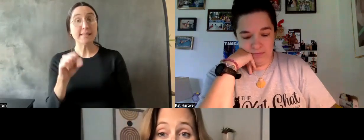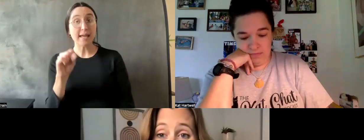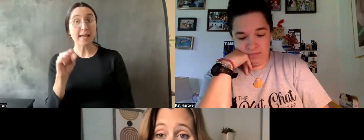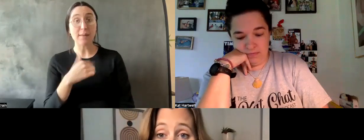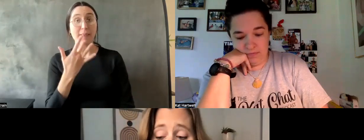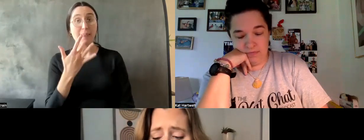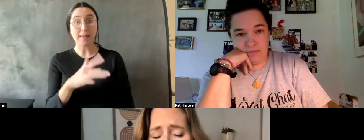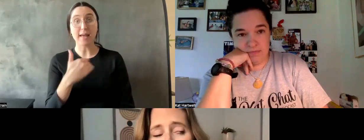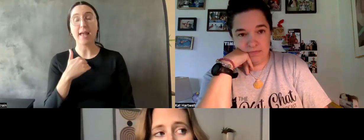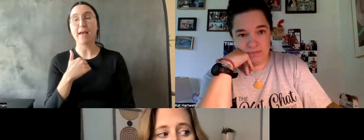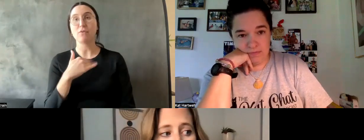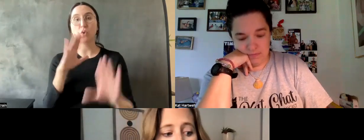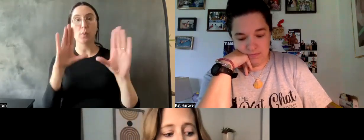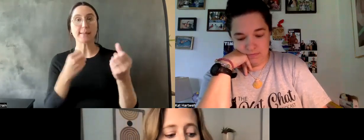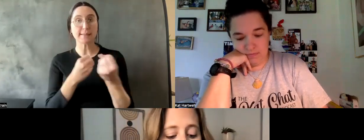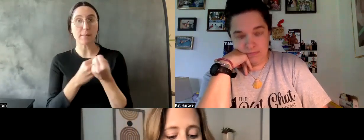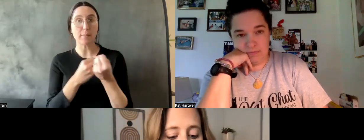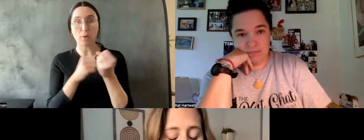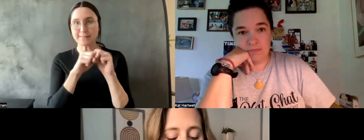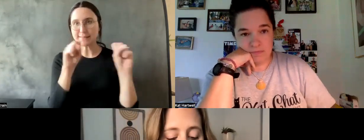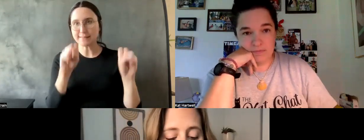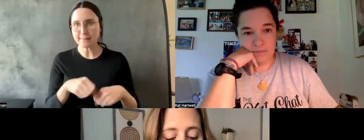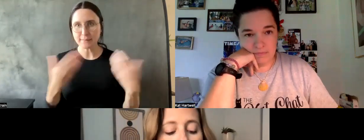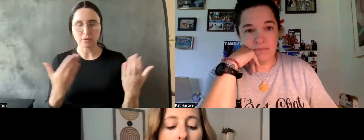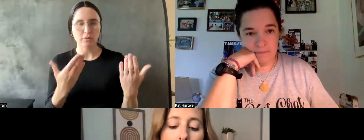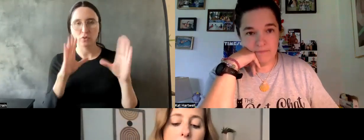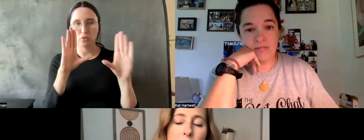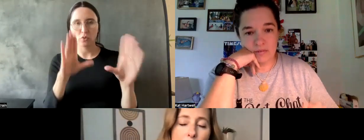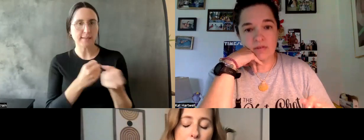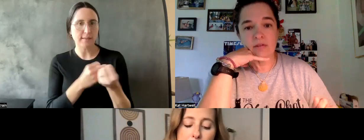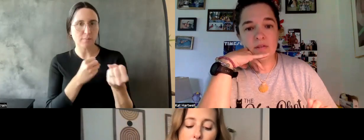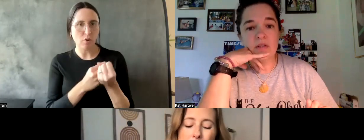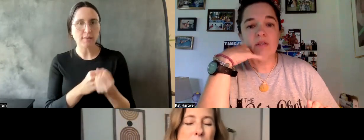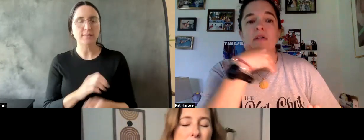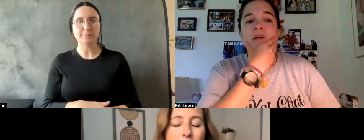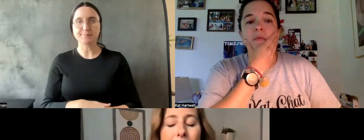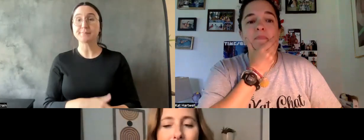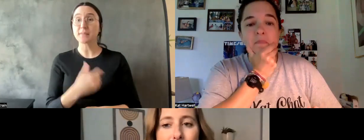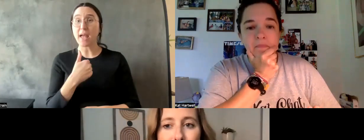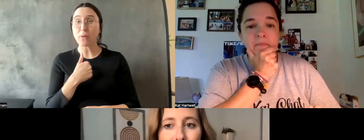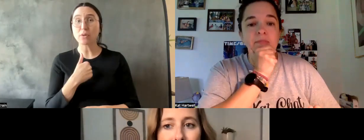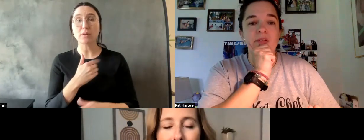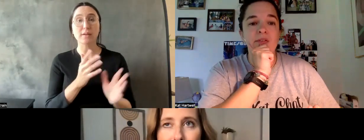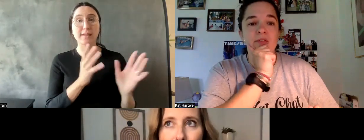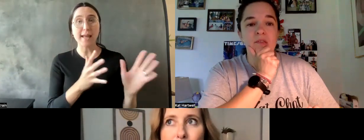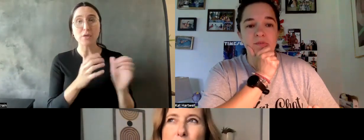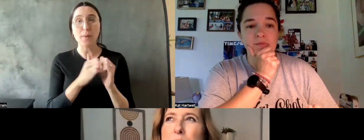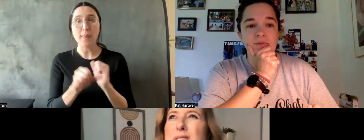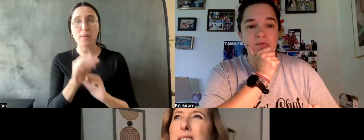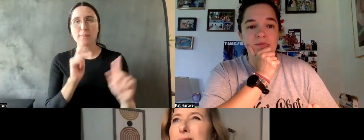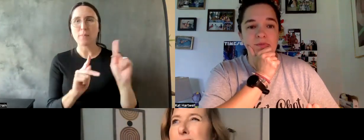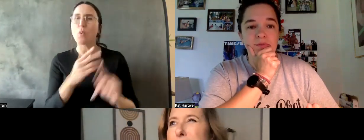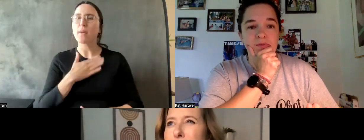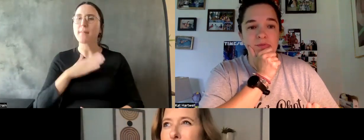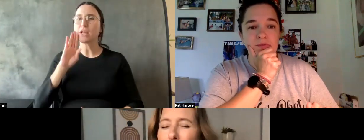the support system that I have. That was one thing that when I would talk to other people, especially when Allison was first diagnosed, she